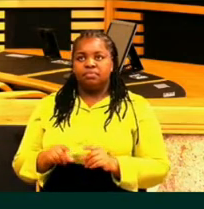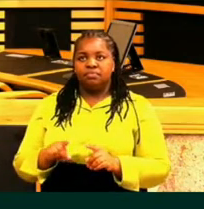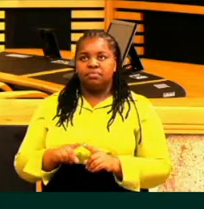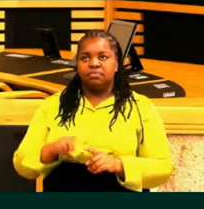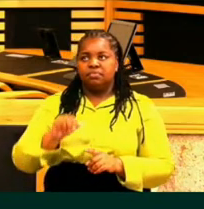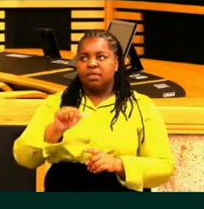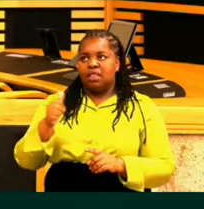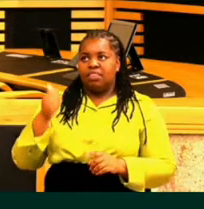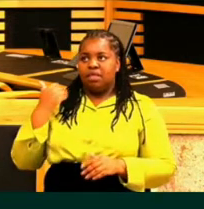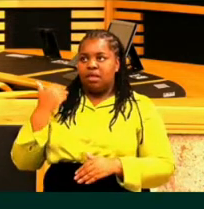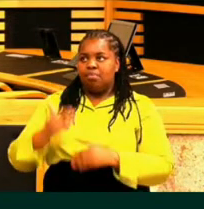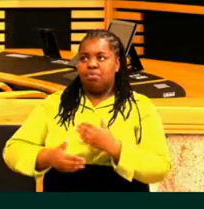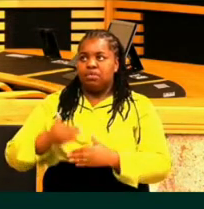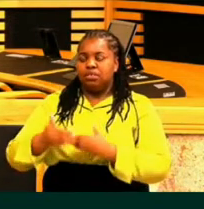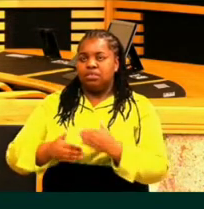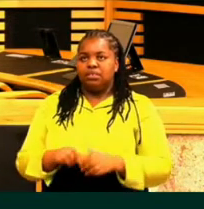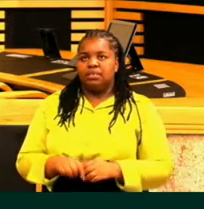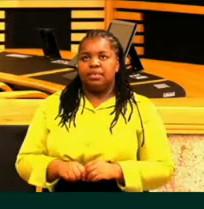processes